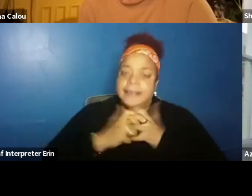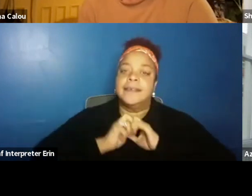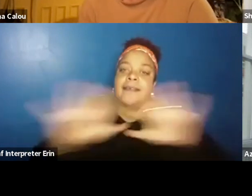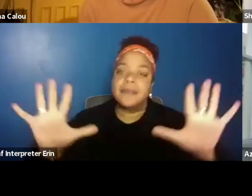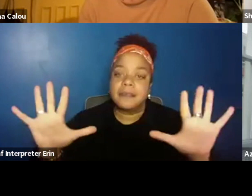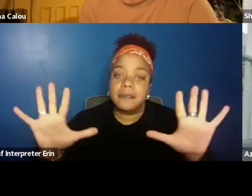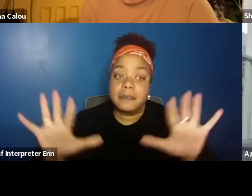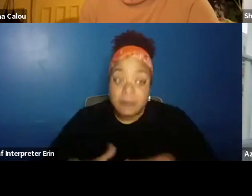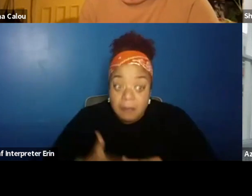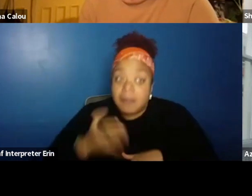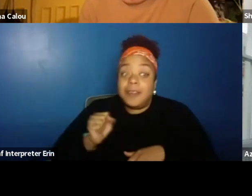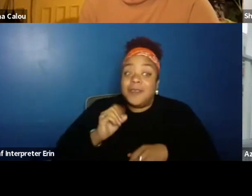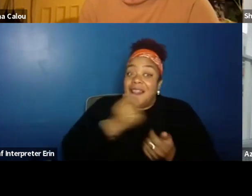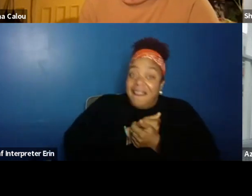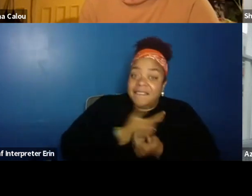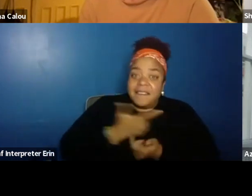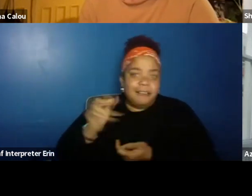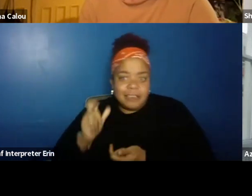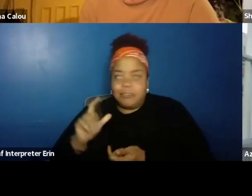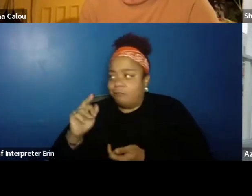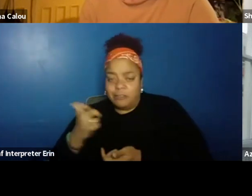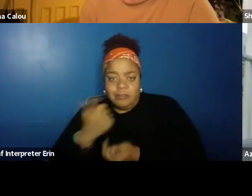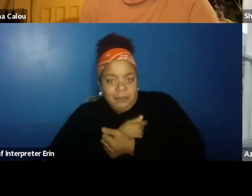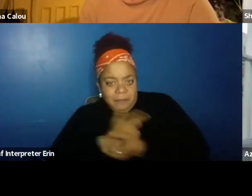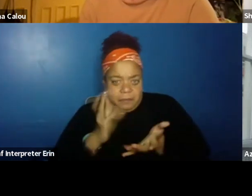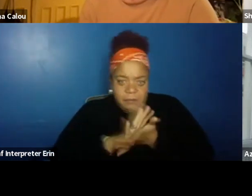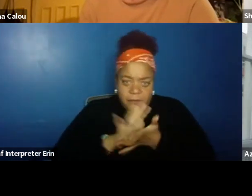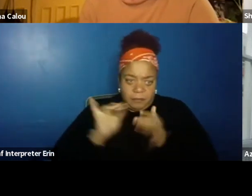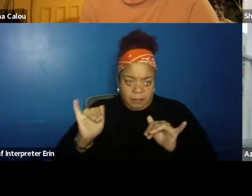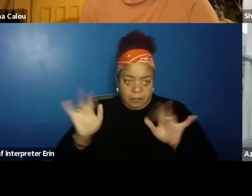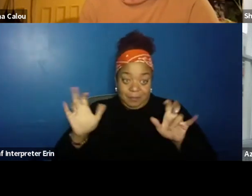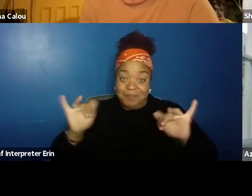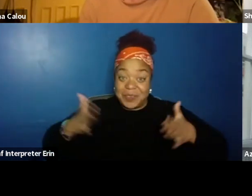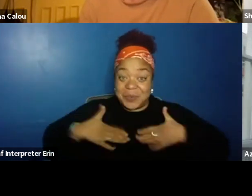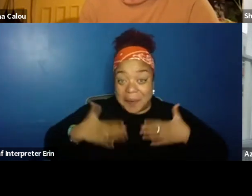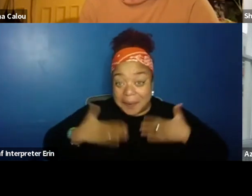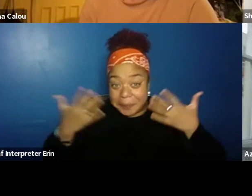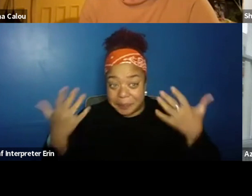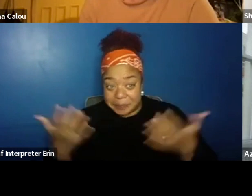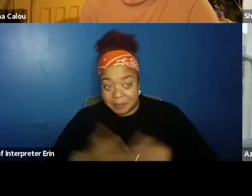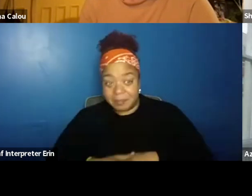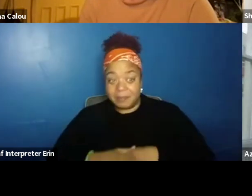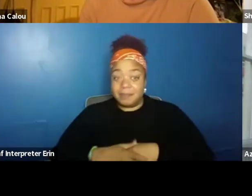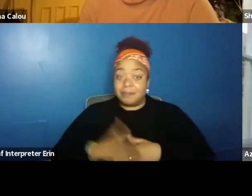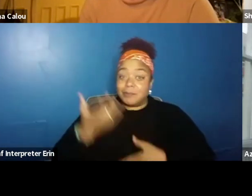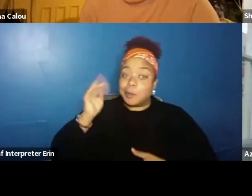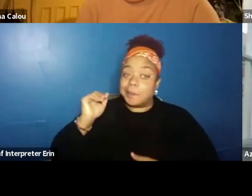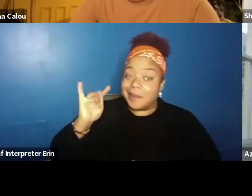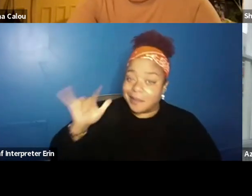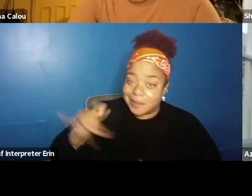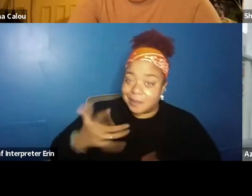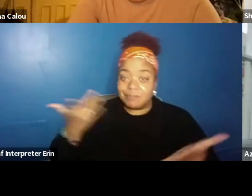then joy. So leaving space and acknowledging humanity, interdependence, love, rage, and joy in our